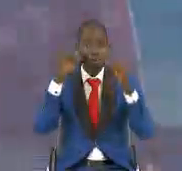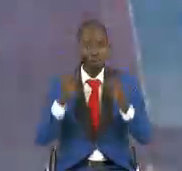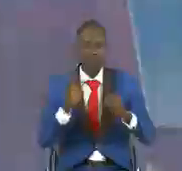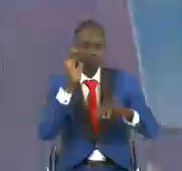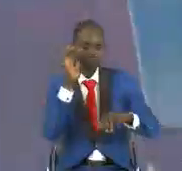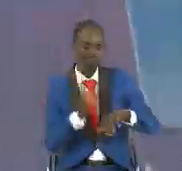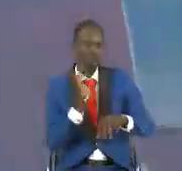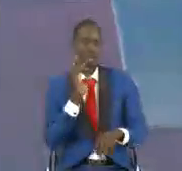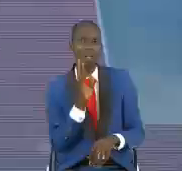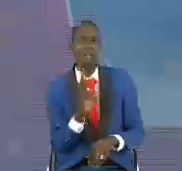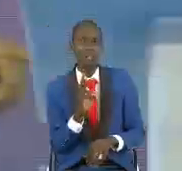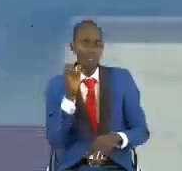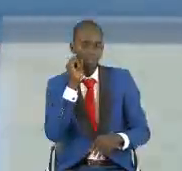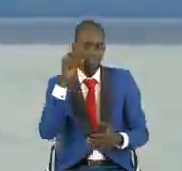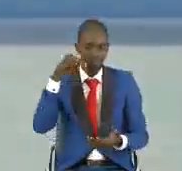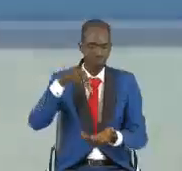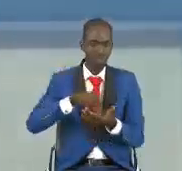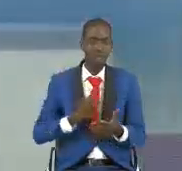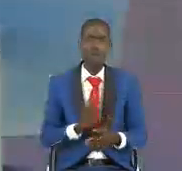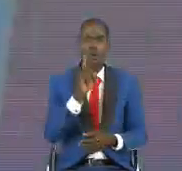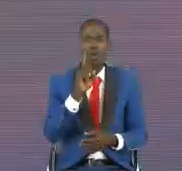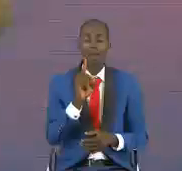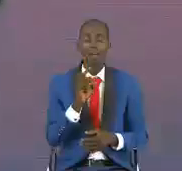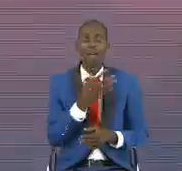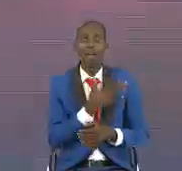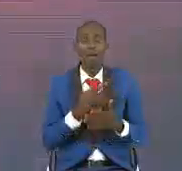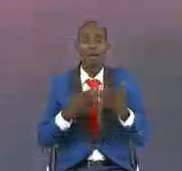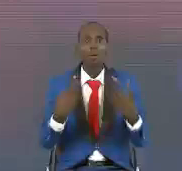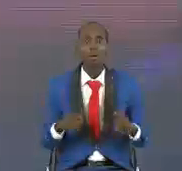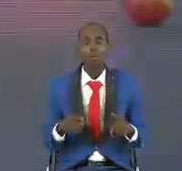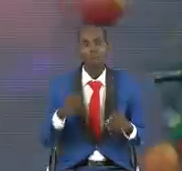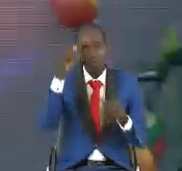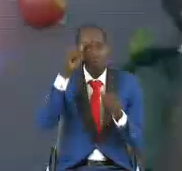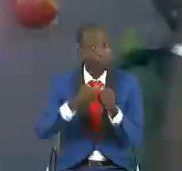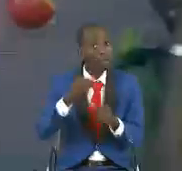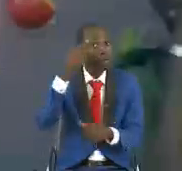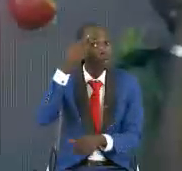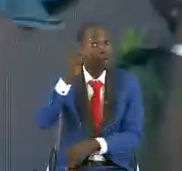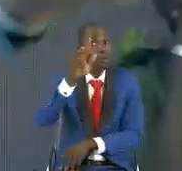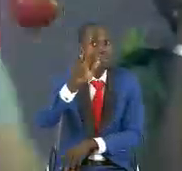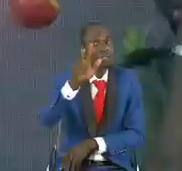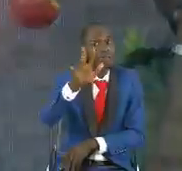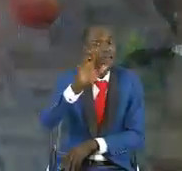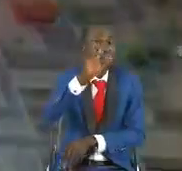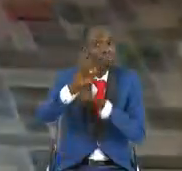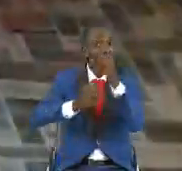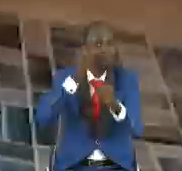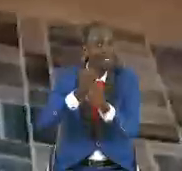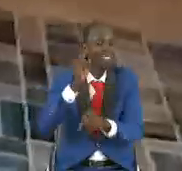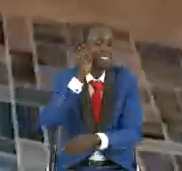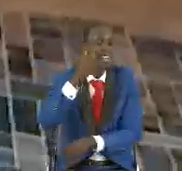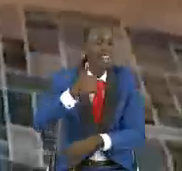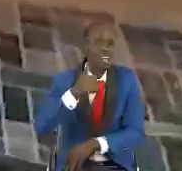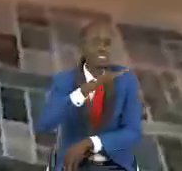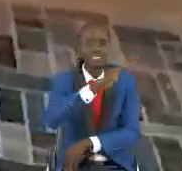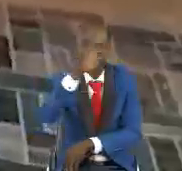power struck her. She got up. And then, remember, 35 years she had never taken a step,